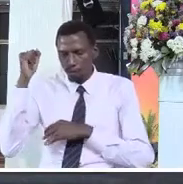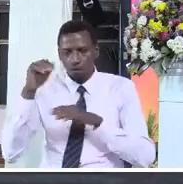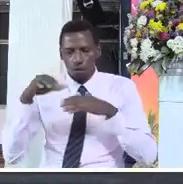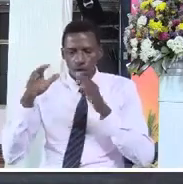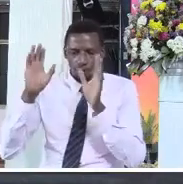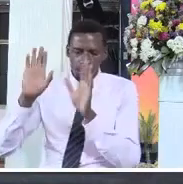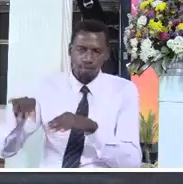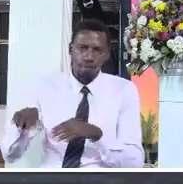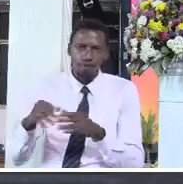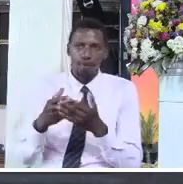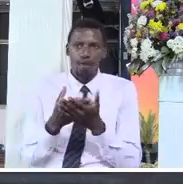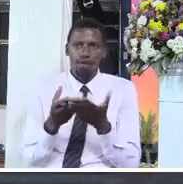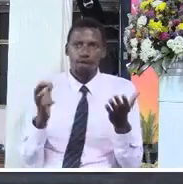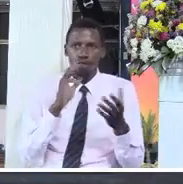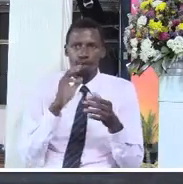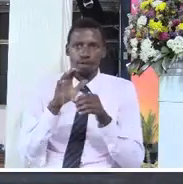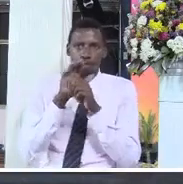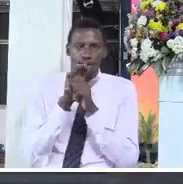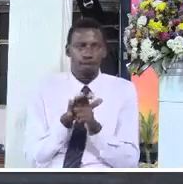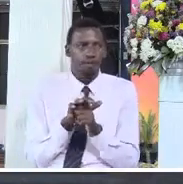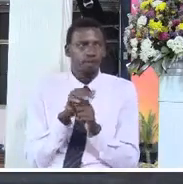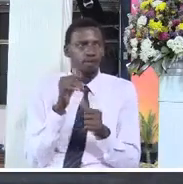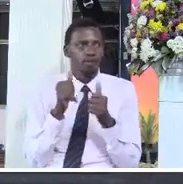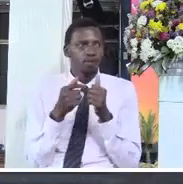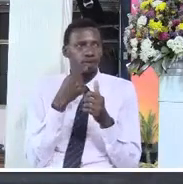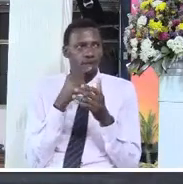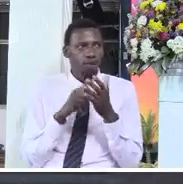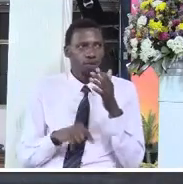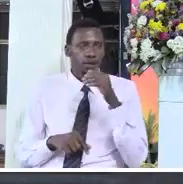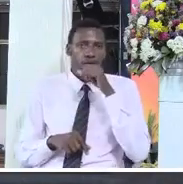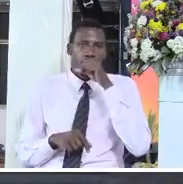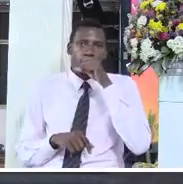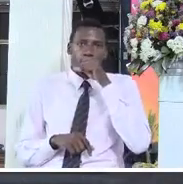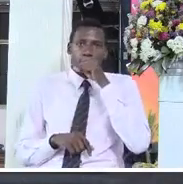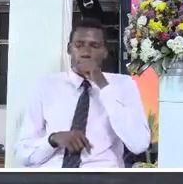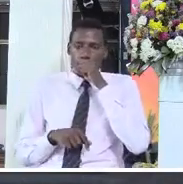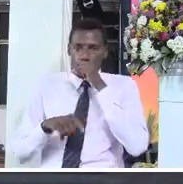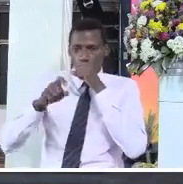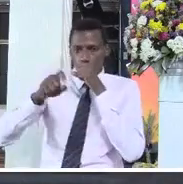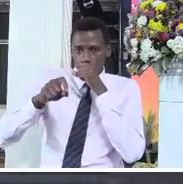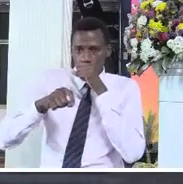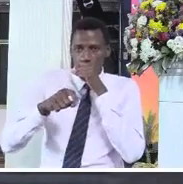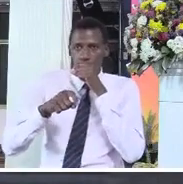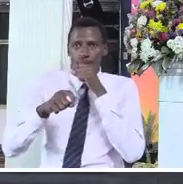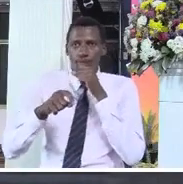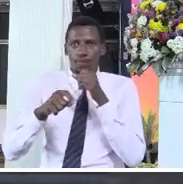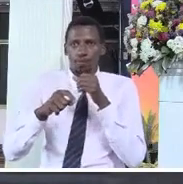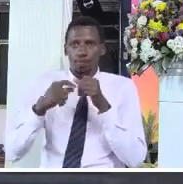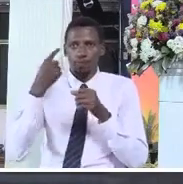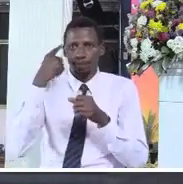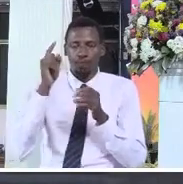do I abandon it? So those are pressures which I would say, which therefore brings the need of